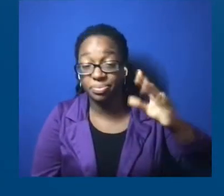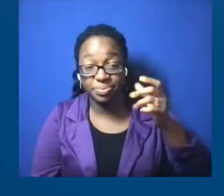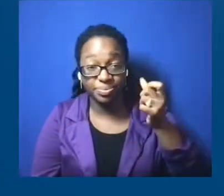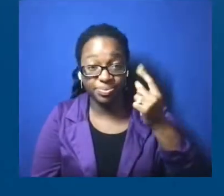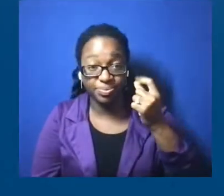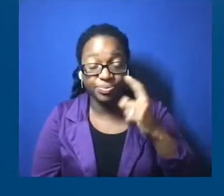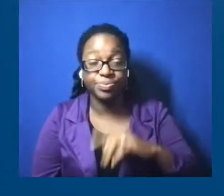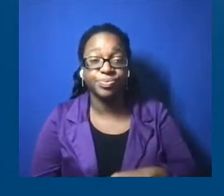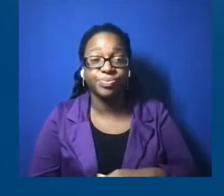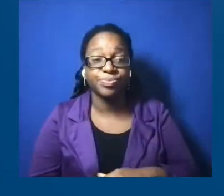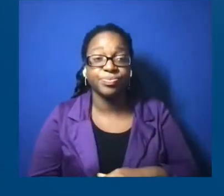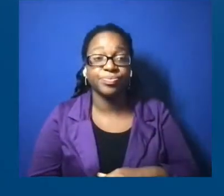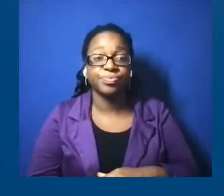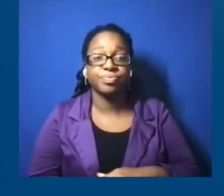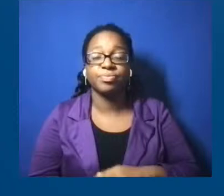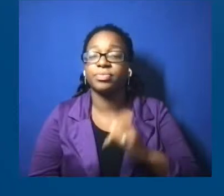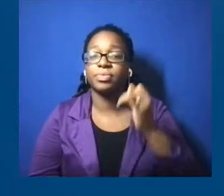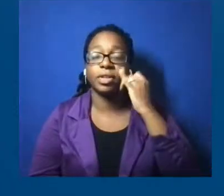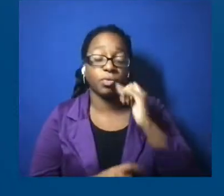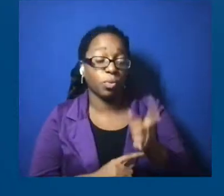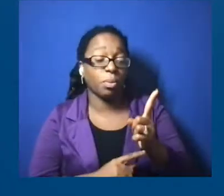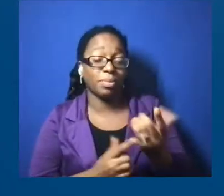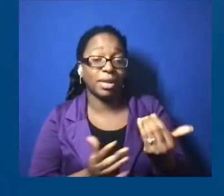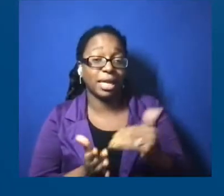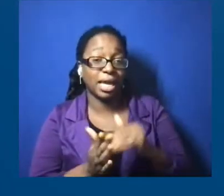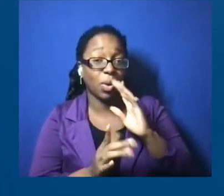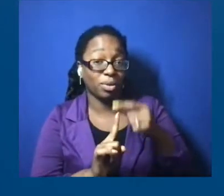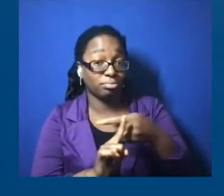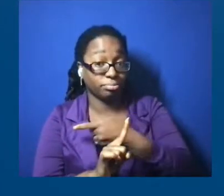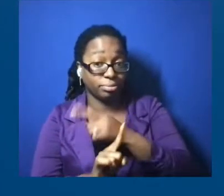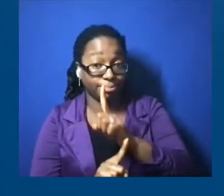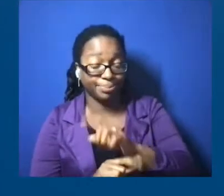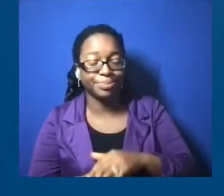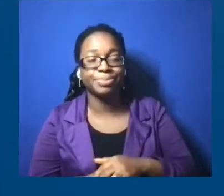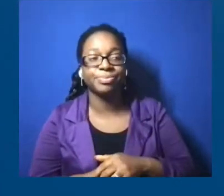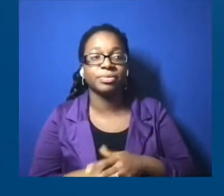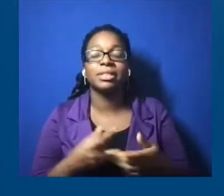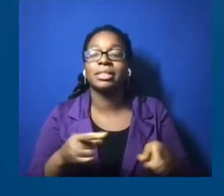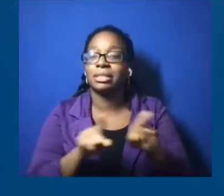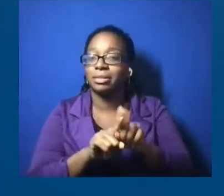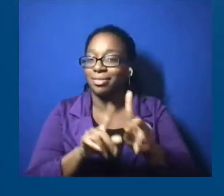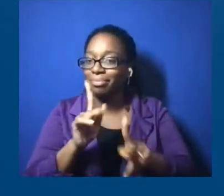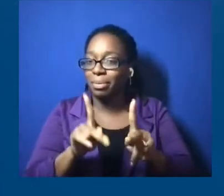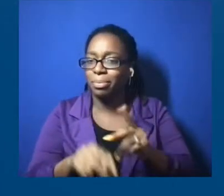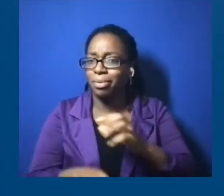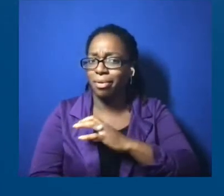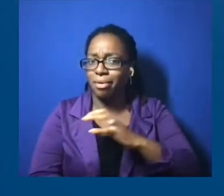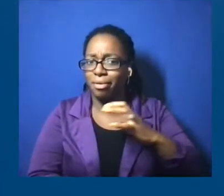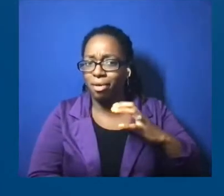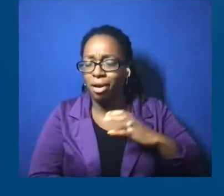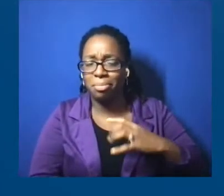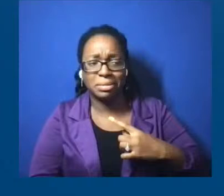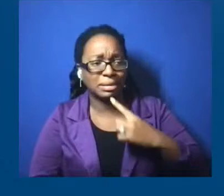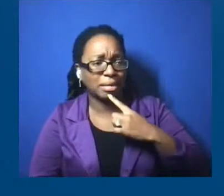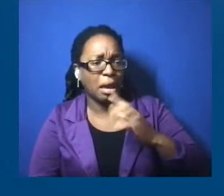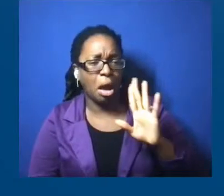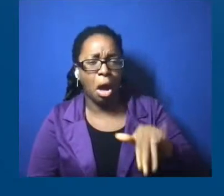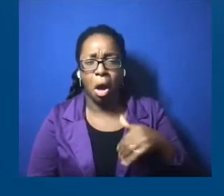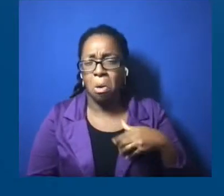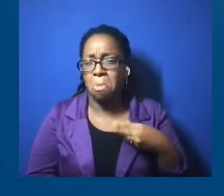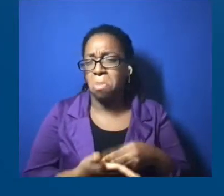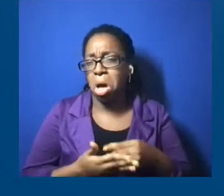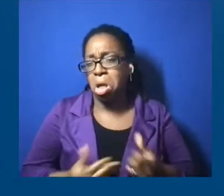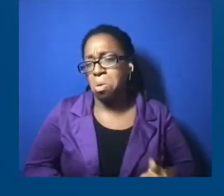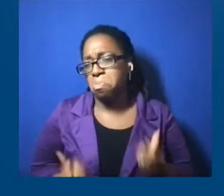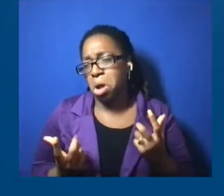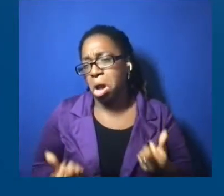can divert for another second, the same people in the Congress who really hollering at me saying I'm wasting money, allowing you,